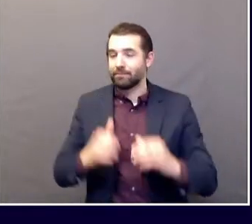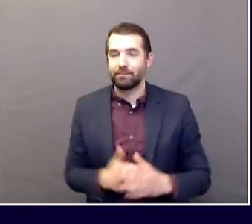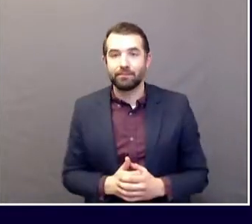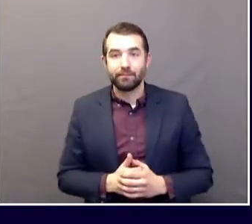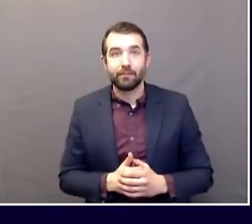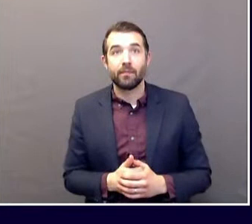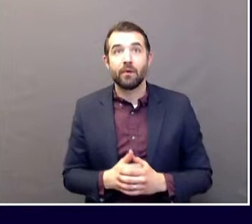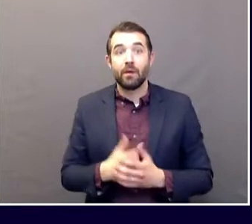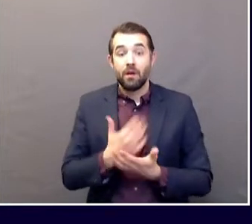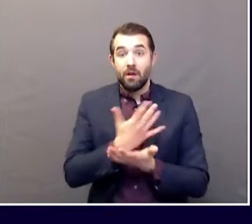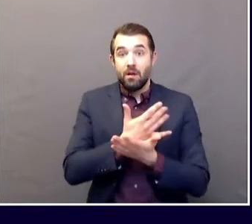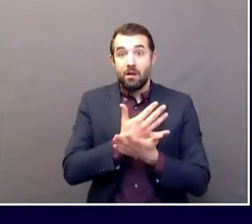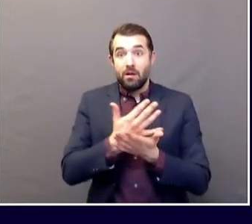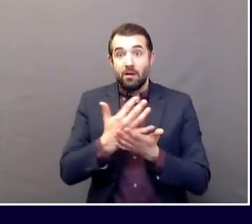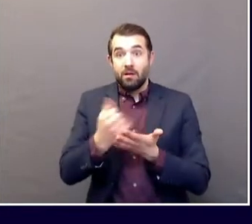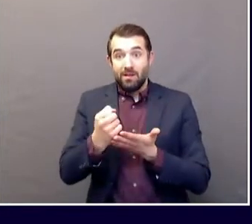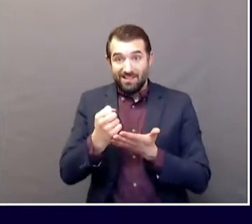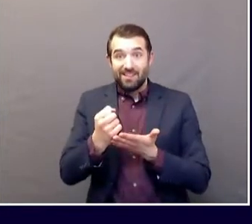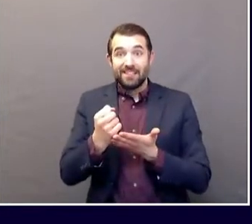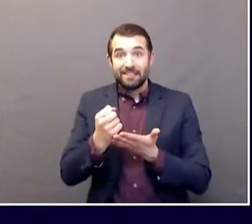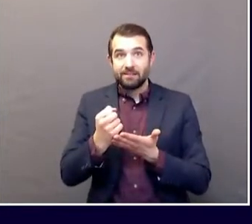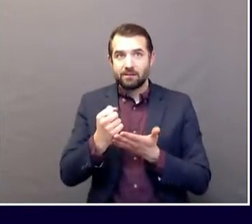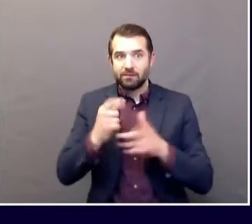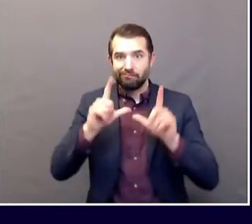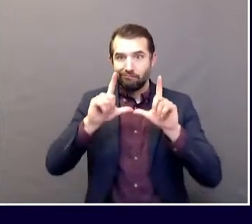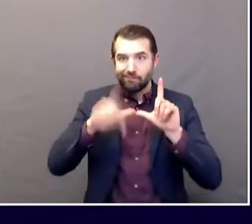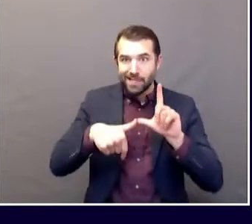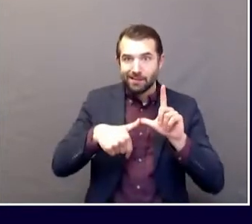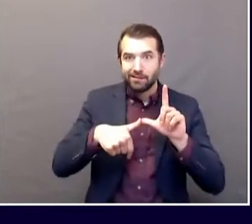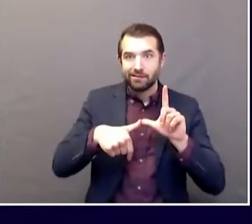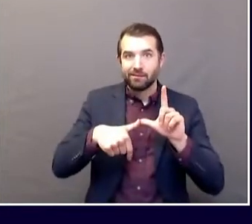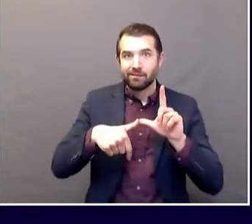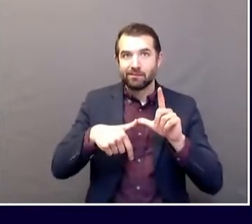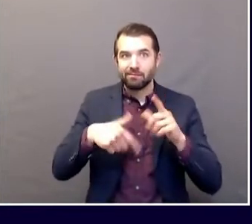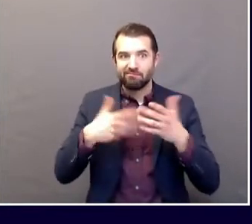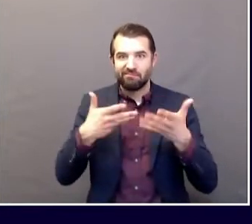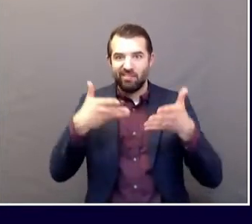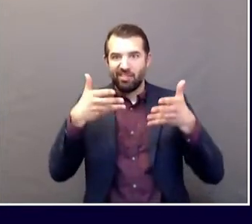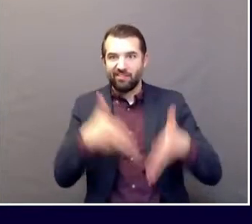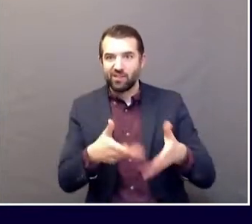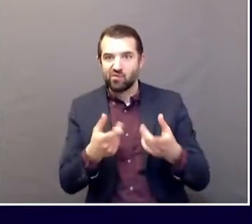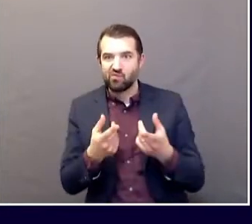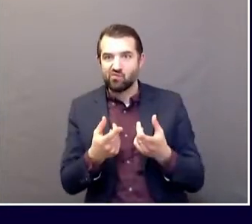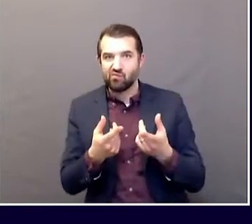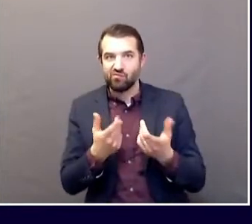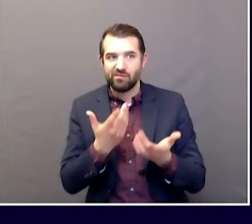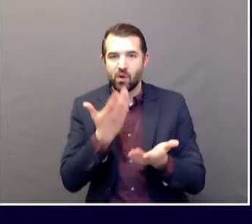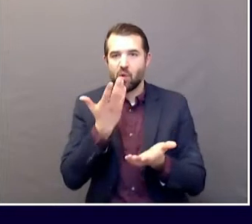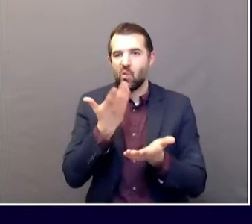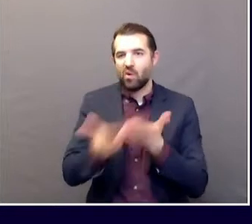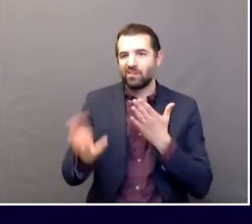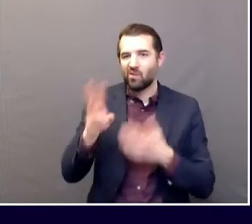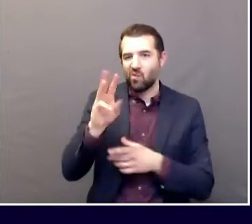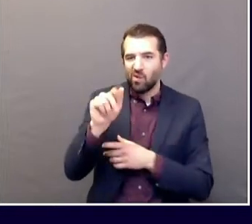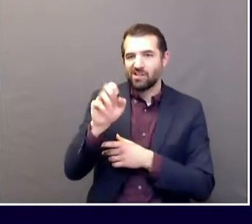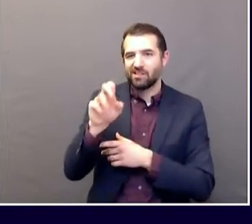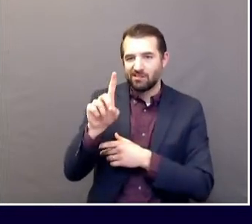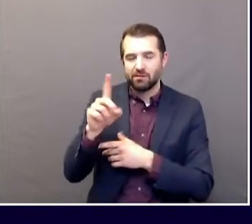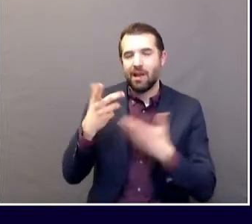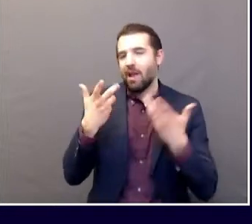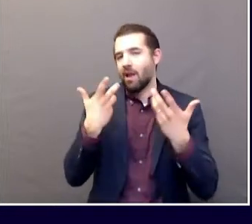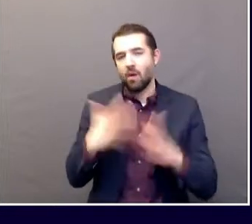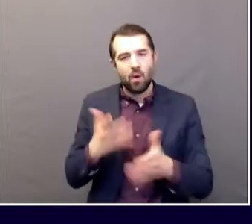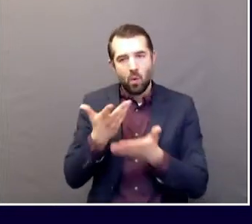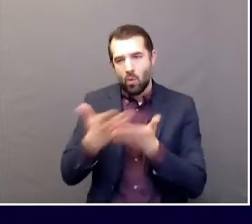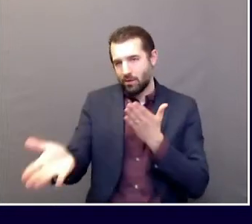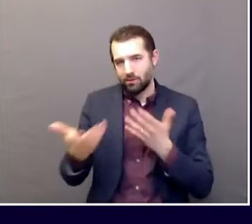100 doses, we've only used 30, so we've got 70 wasted doses on our shelf. That is not a wasted dose, that is an unused